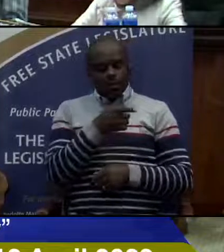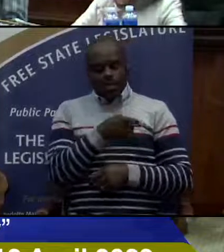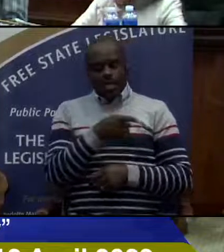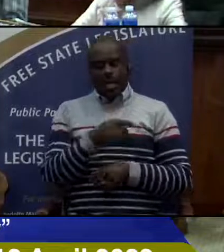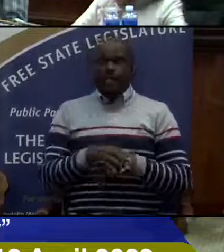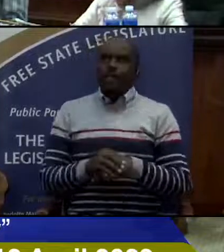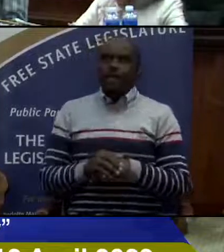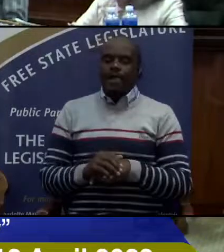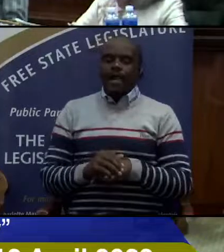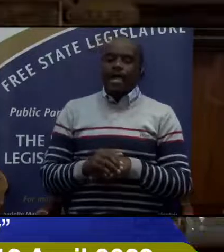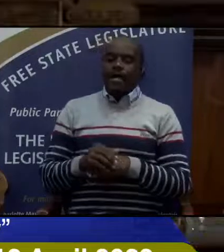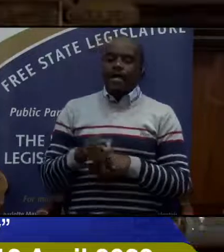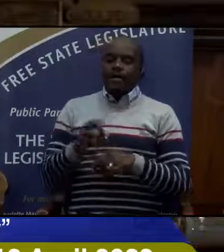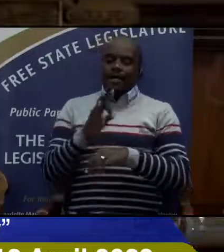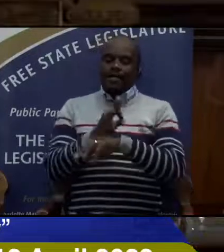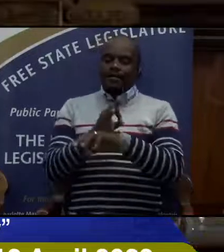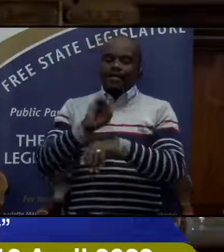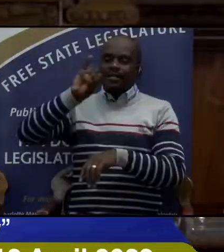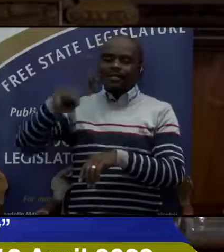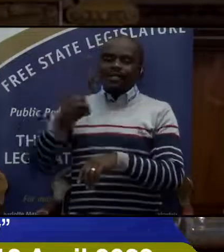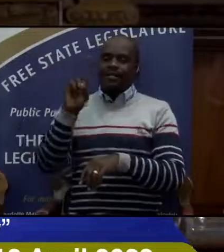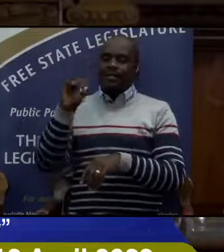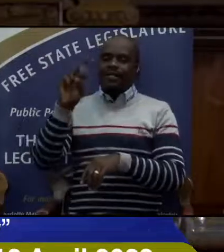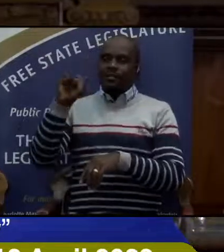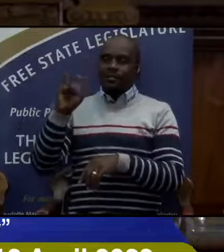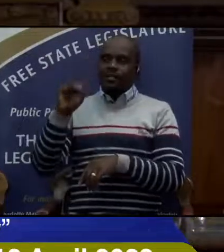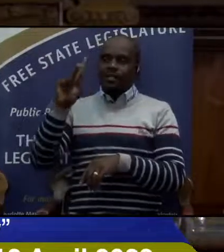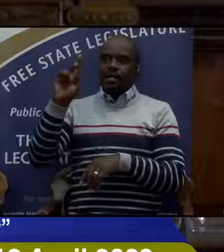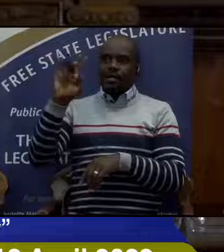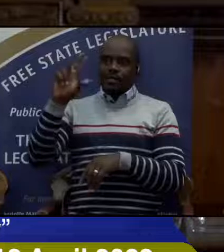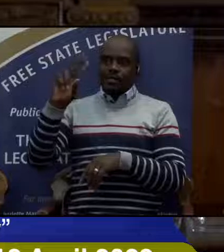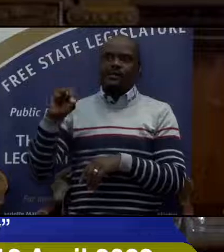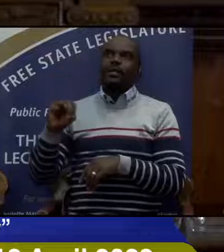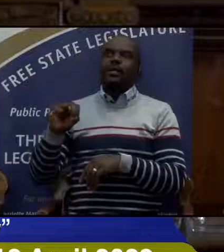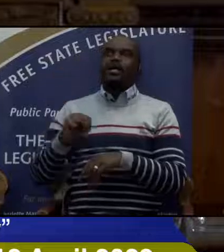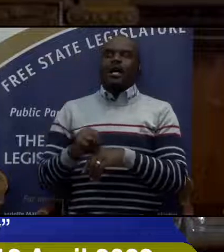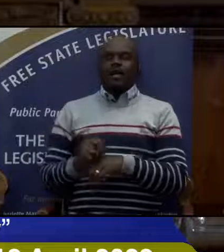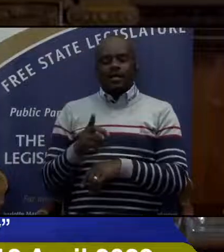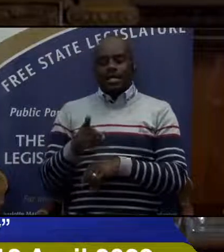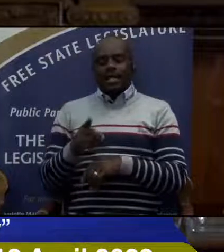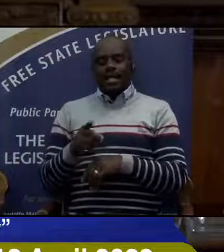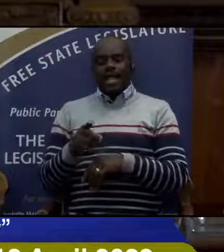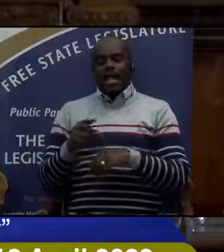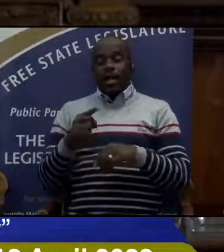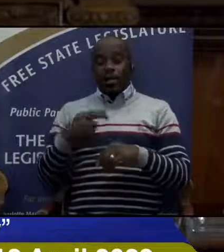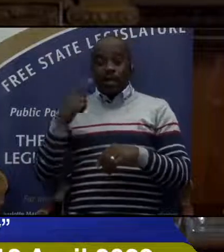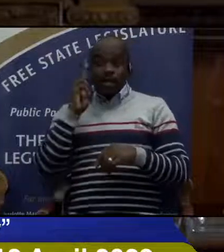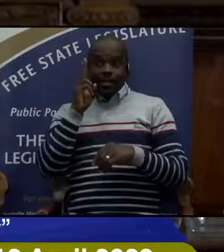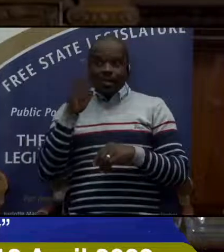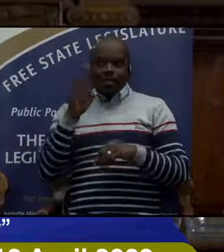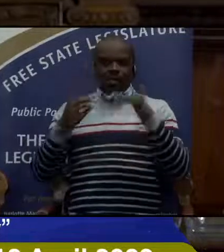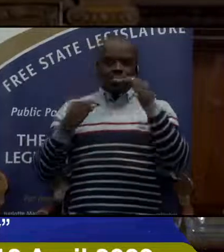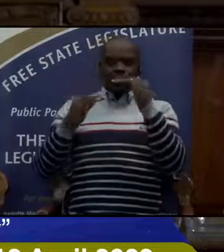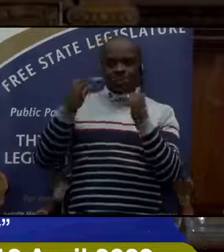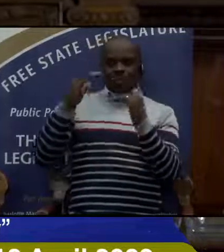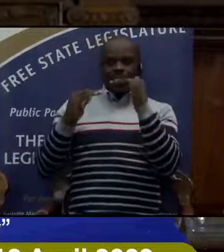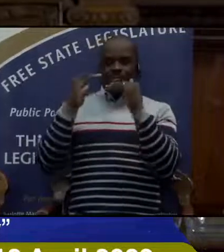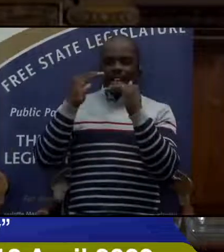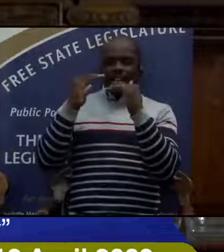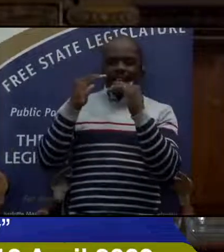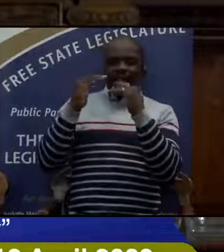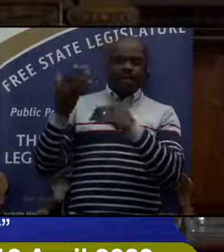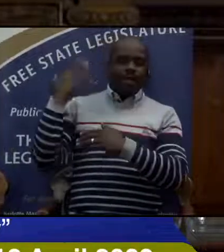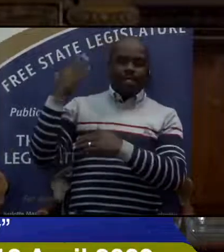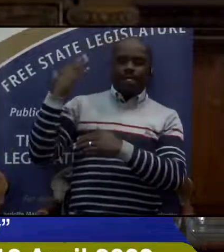to readdress the injustice that were committed in the past, and as much as we believe that